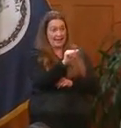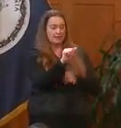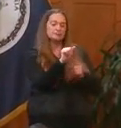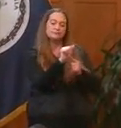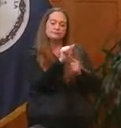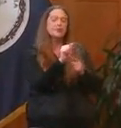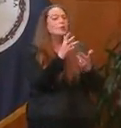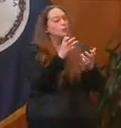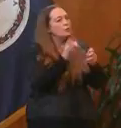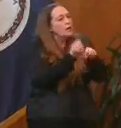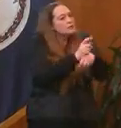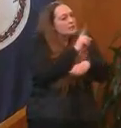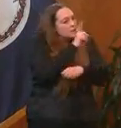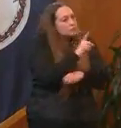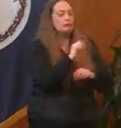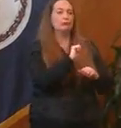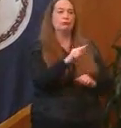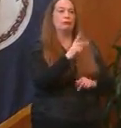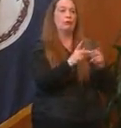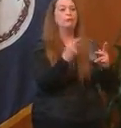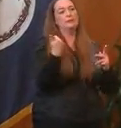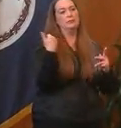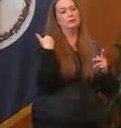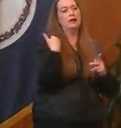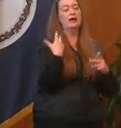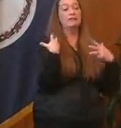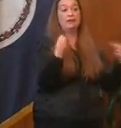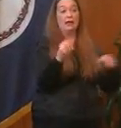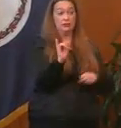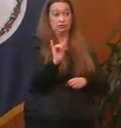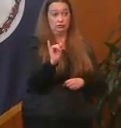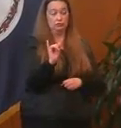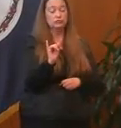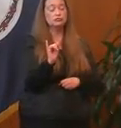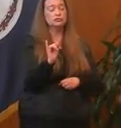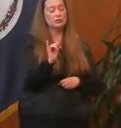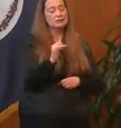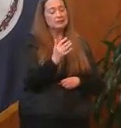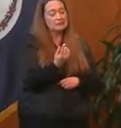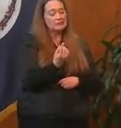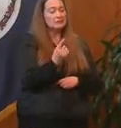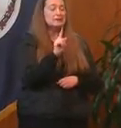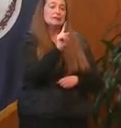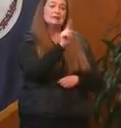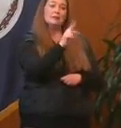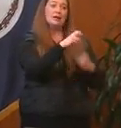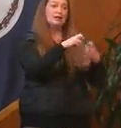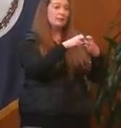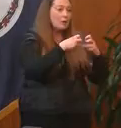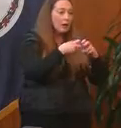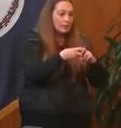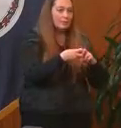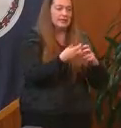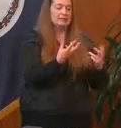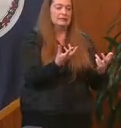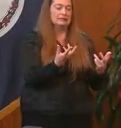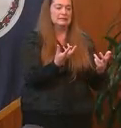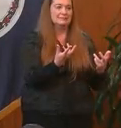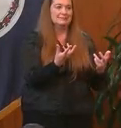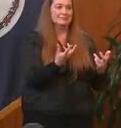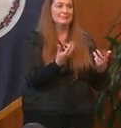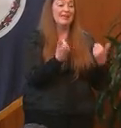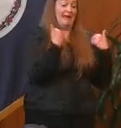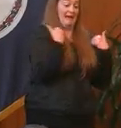that all people who choose to avail themselves have coverage. The problem is that there's a massive disconnect between coverage and